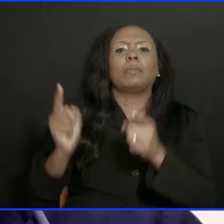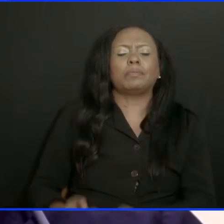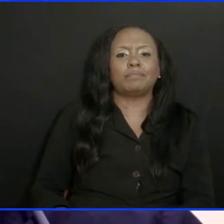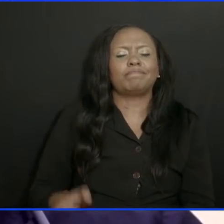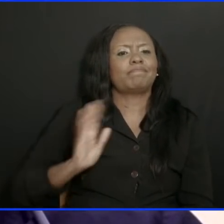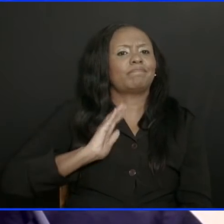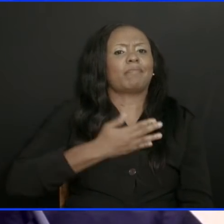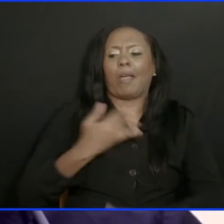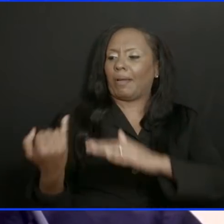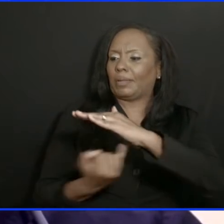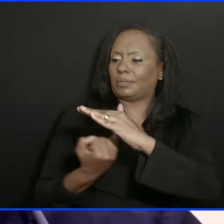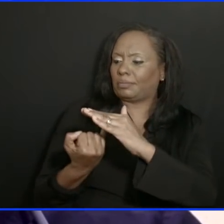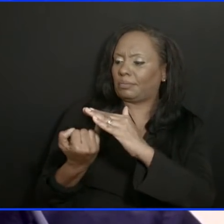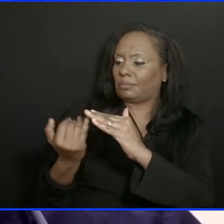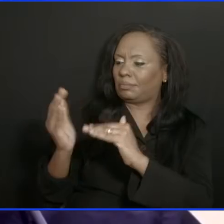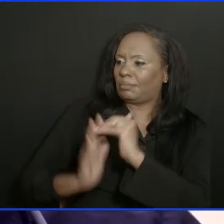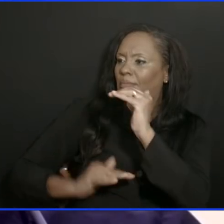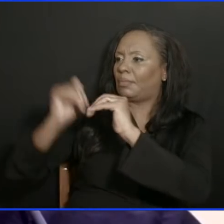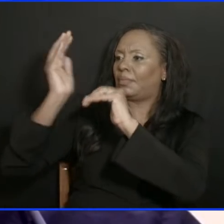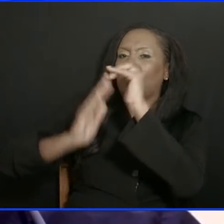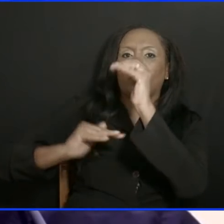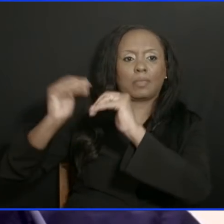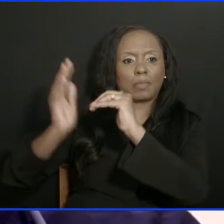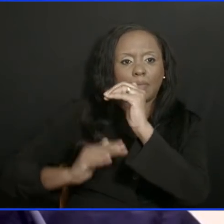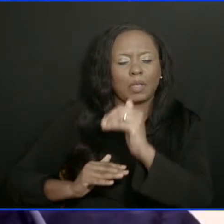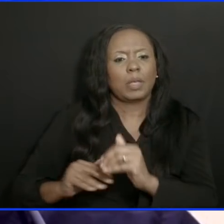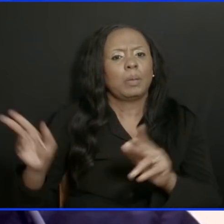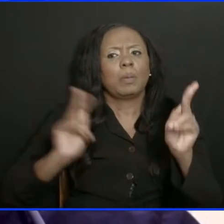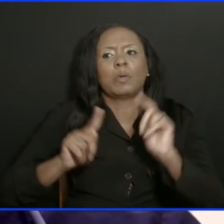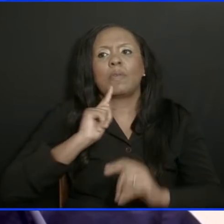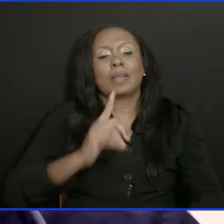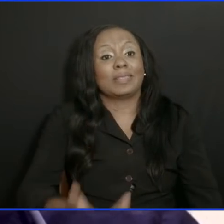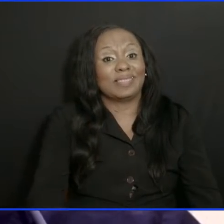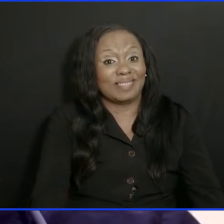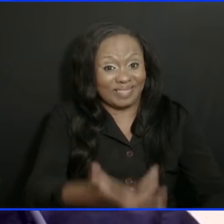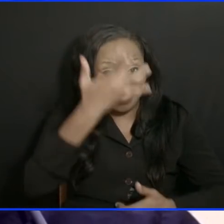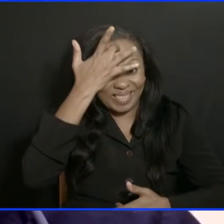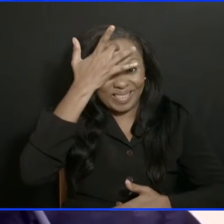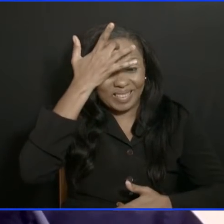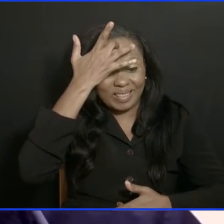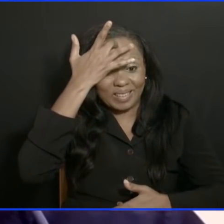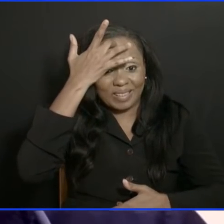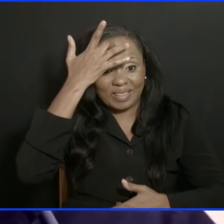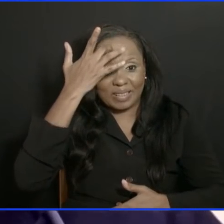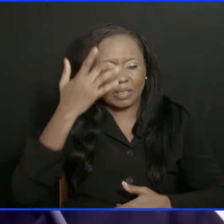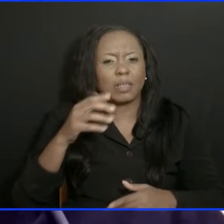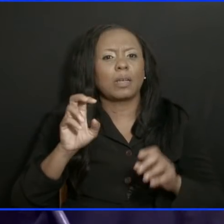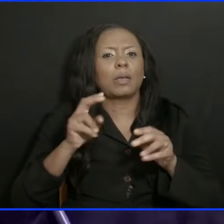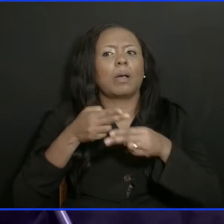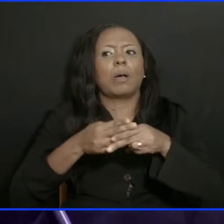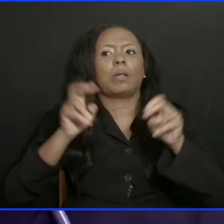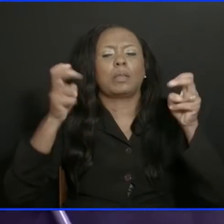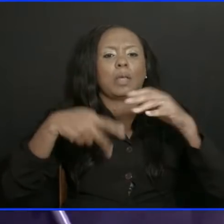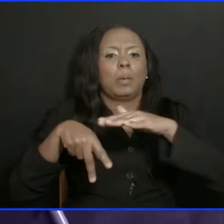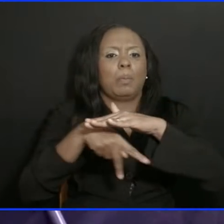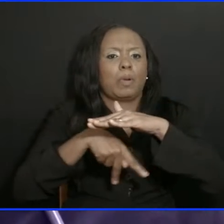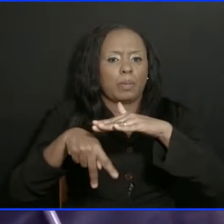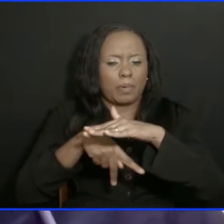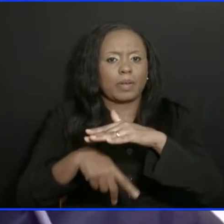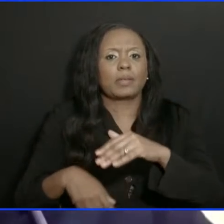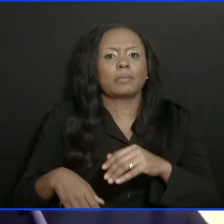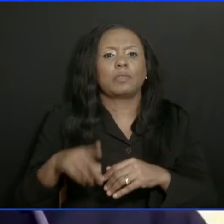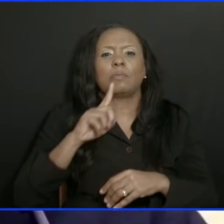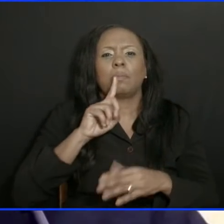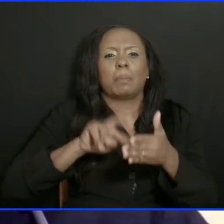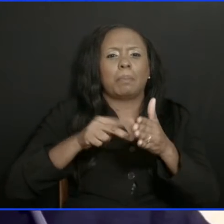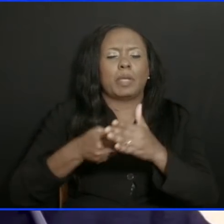isolation facilities, and both in primary isolation B and A, primary isolation A, as you might remember, not spoken about it before, long ago,